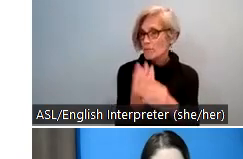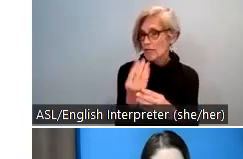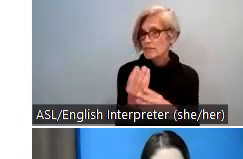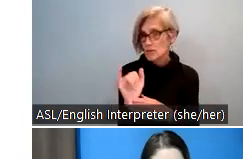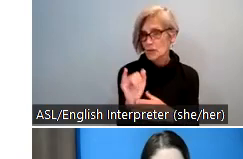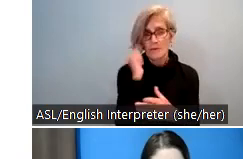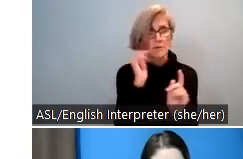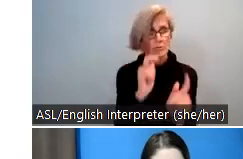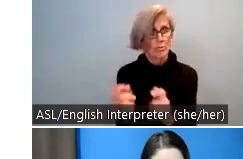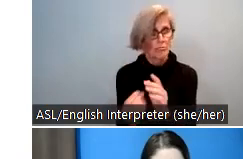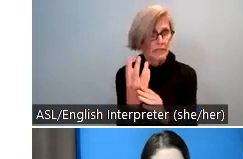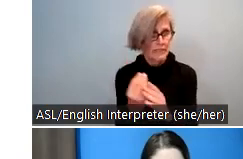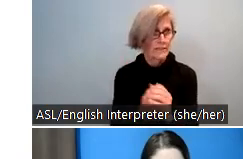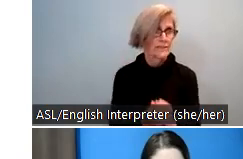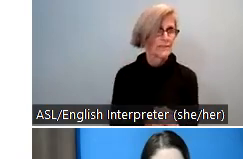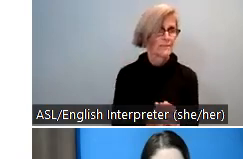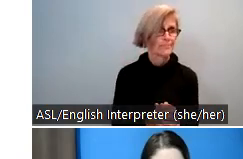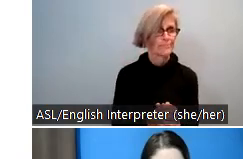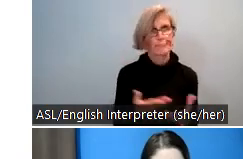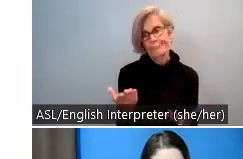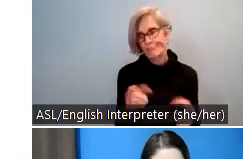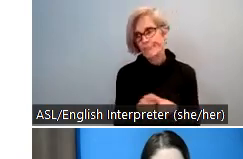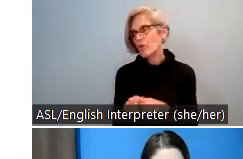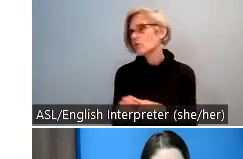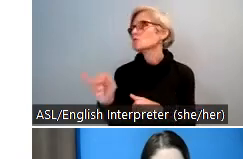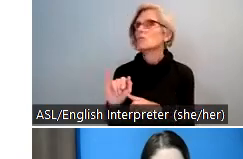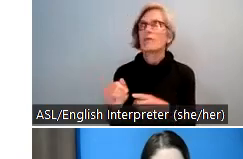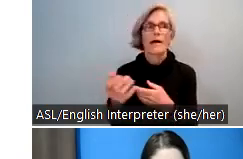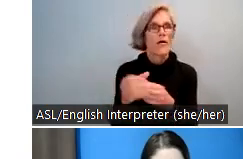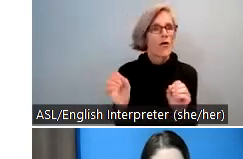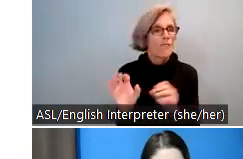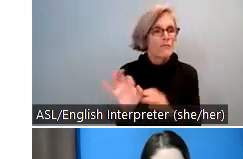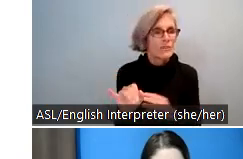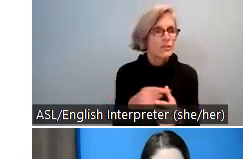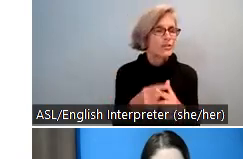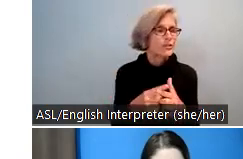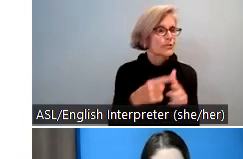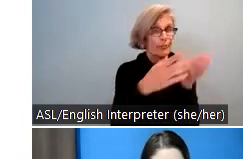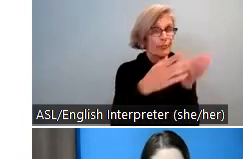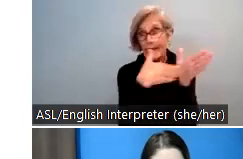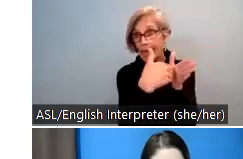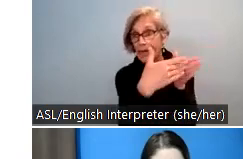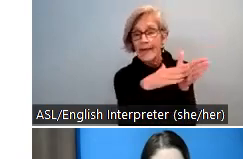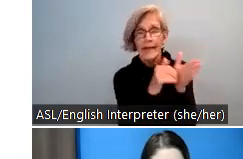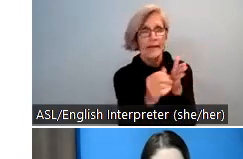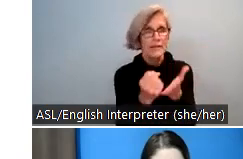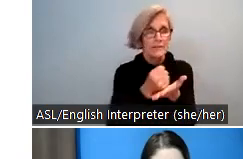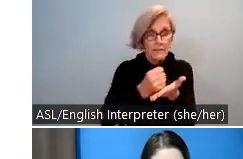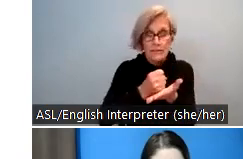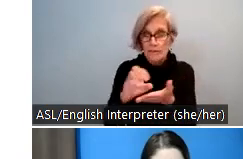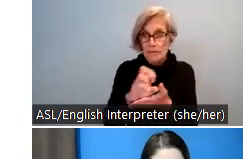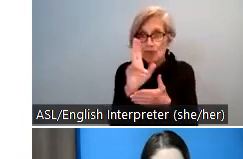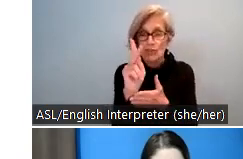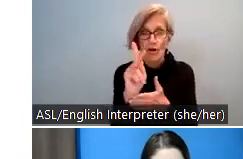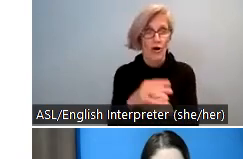Office furniture, paint, chalk, event entertainment or music, advertising that's not directly related to the proposed